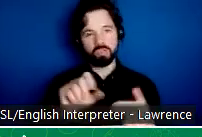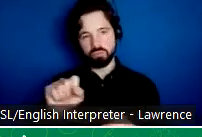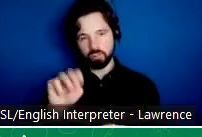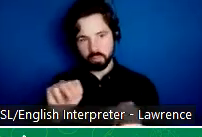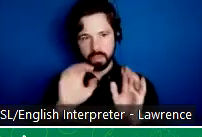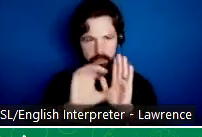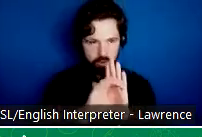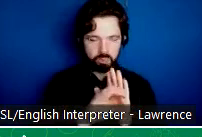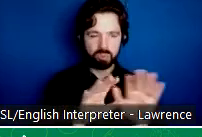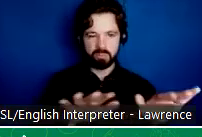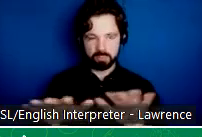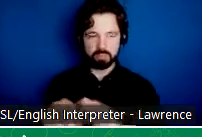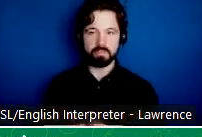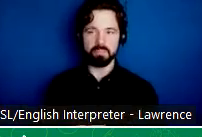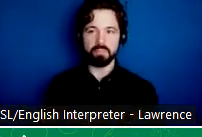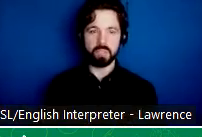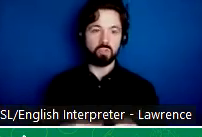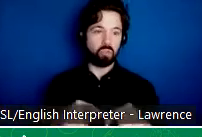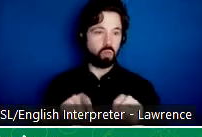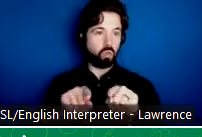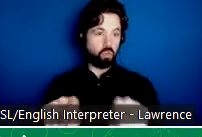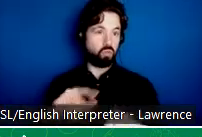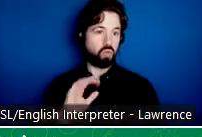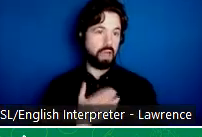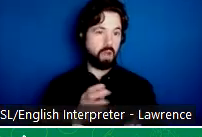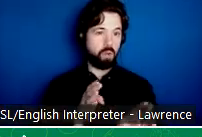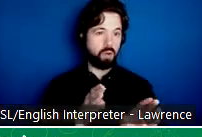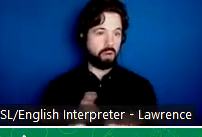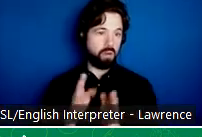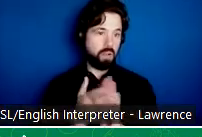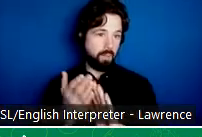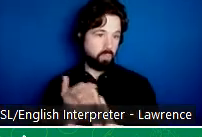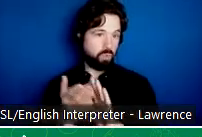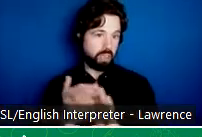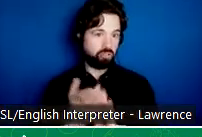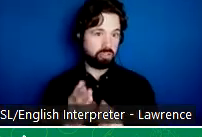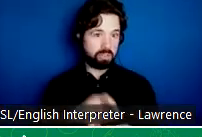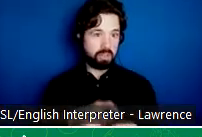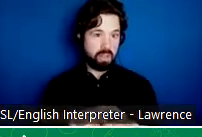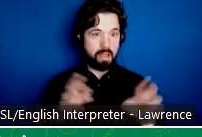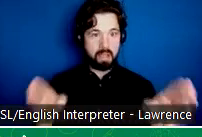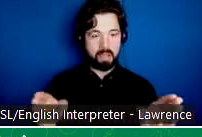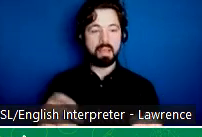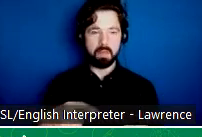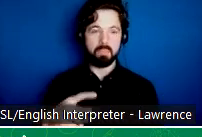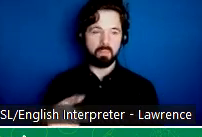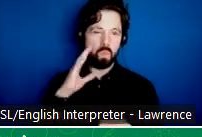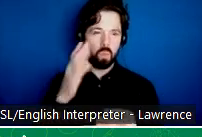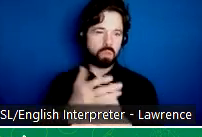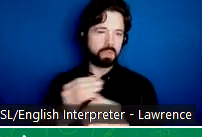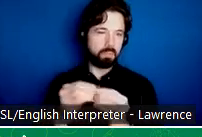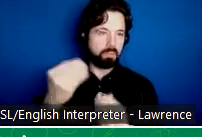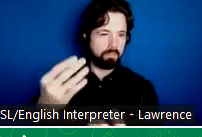meetings throughout the summer operation period. So as we get more information, more data, you'll also have that information.